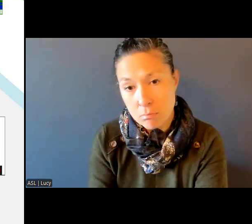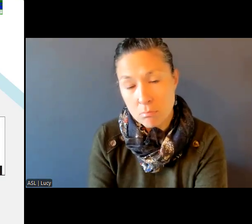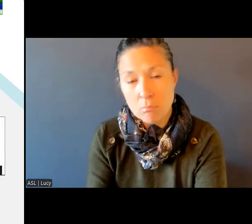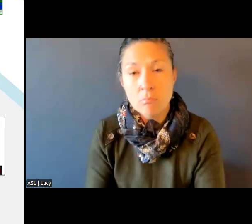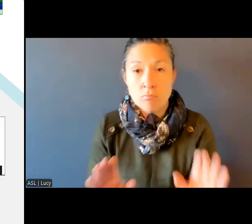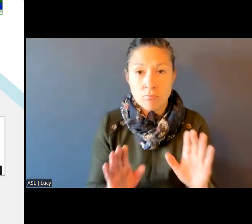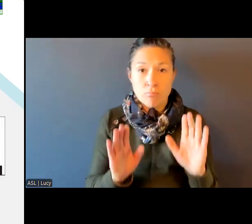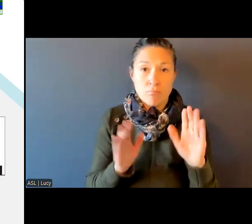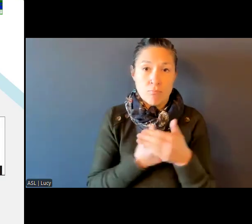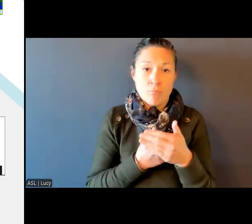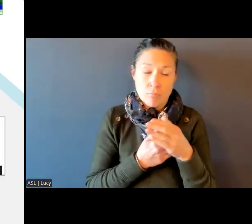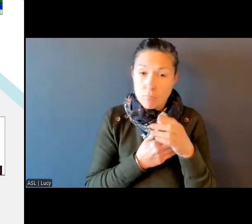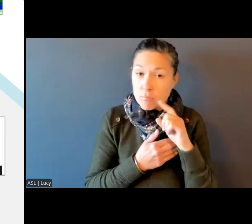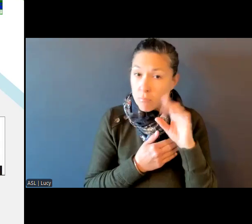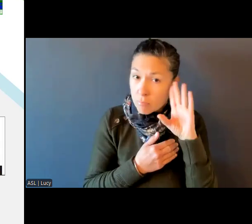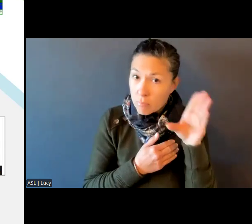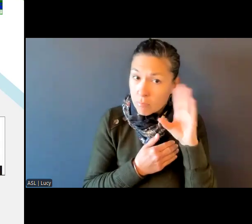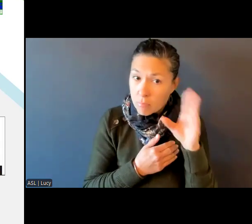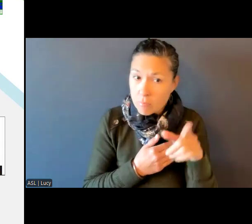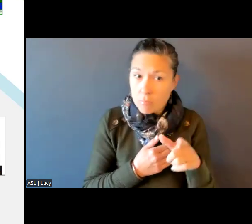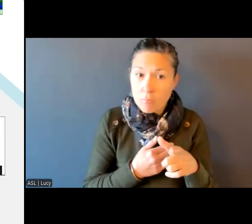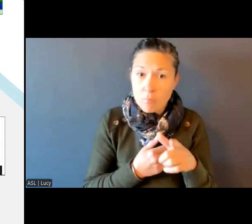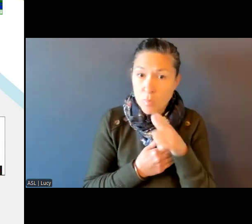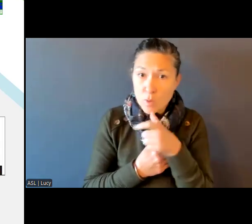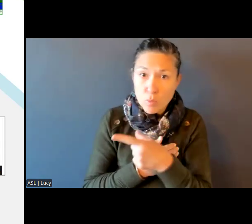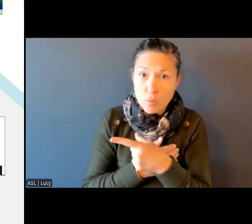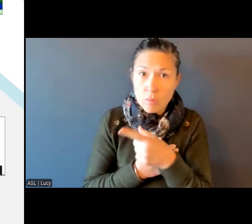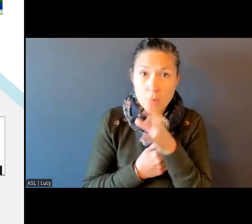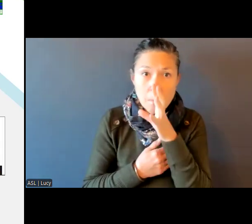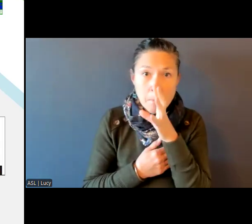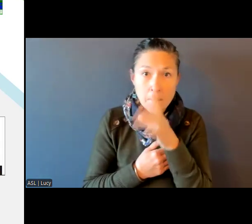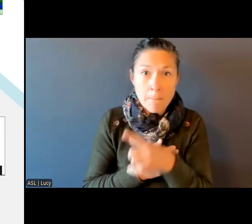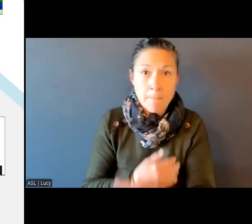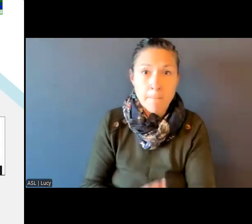Hello. Yes. Who are you?